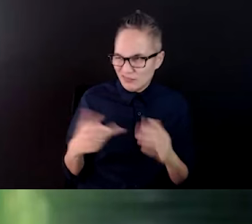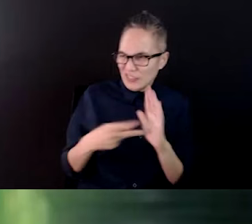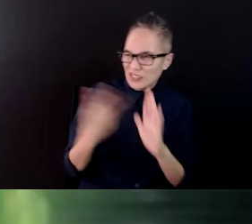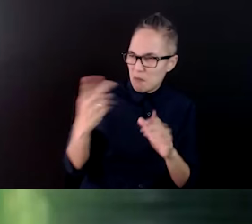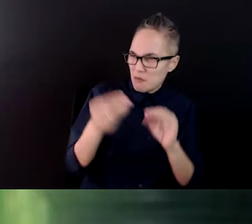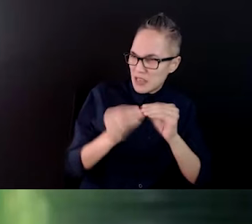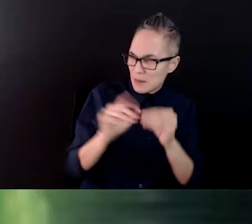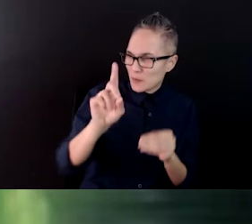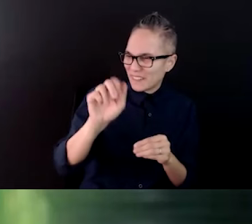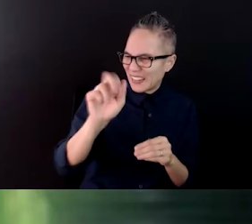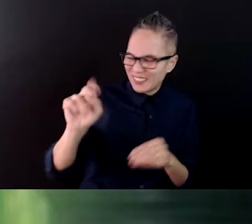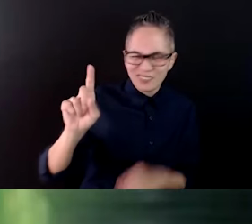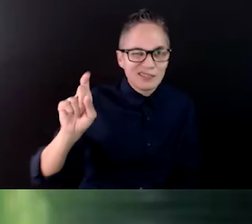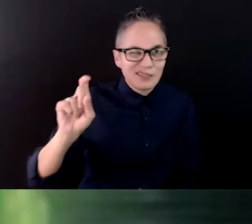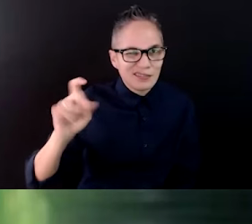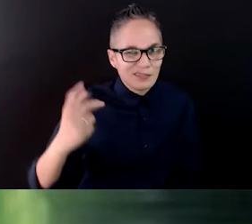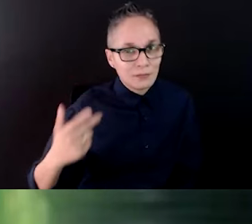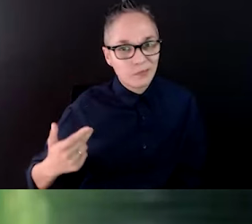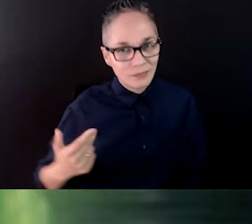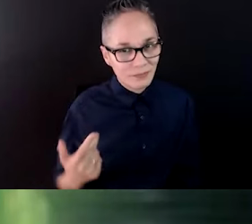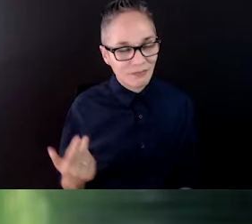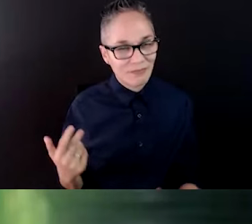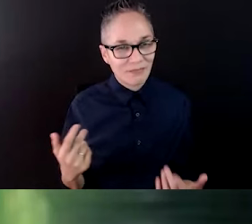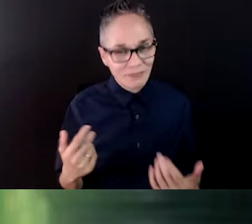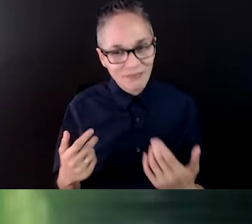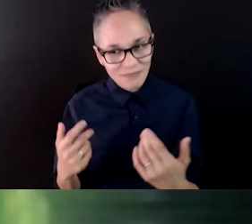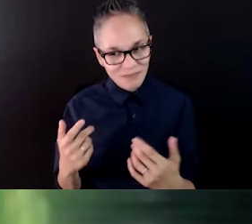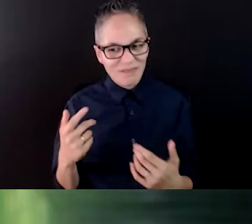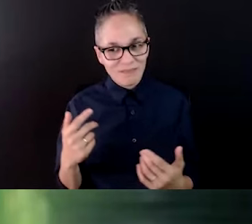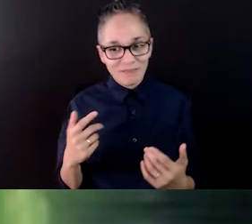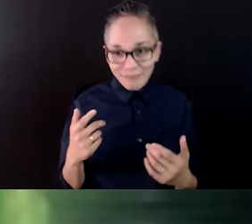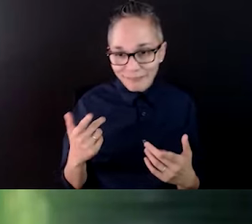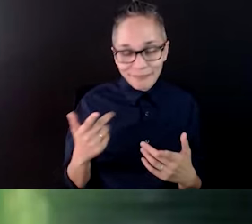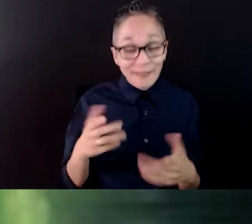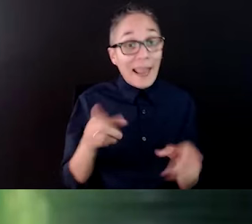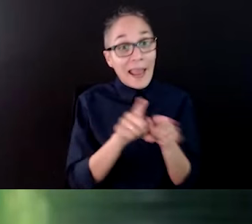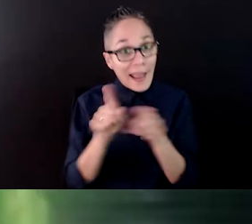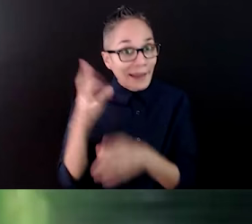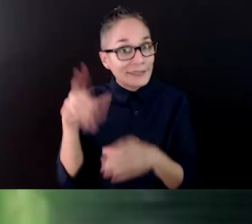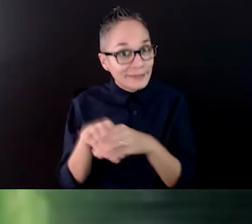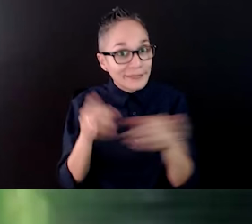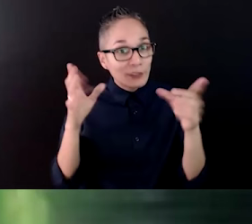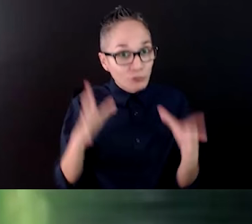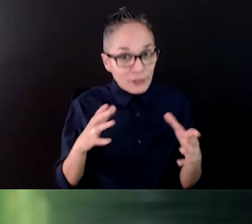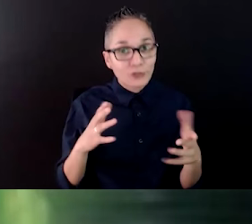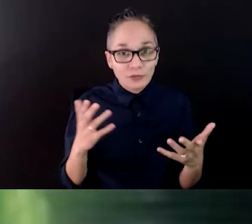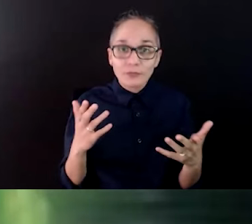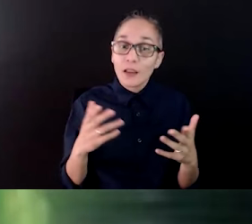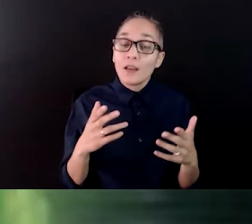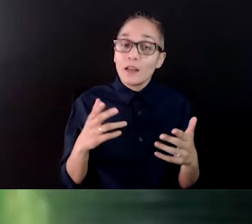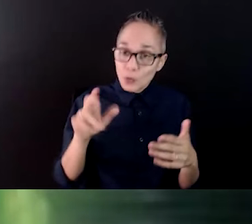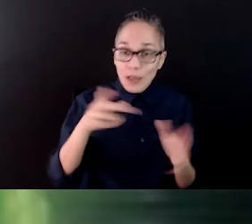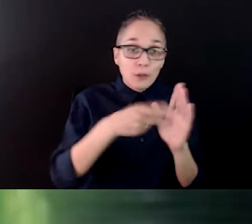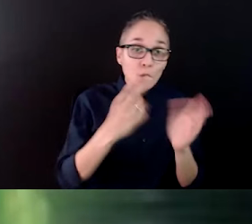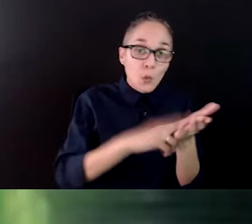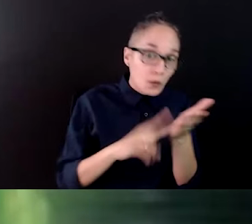dean and may not be to an academic division. Right. Yeah. Youth directors. Yeah, but I do mean title of dean. Yeah. So you have dual enrollment